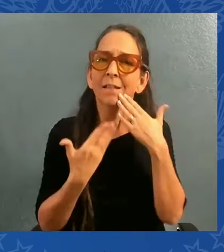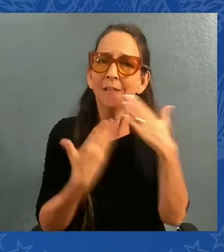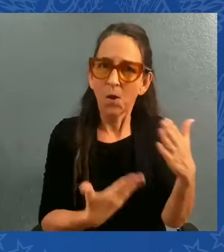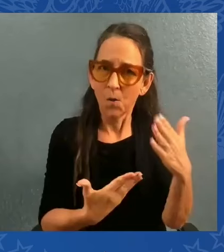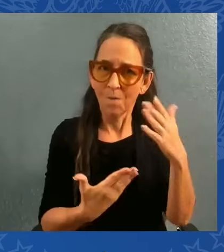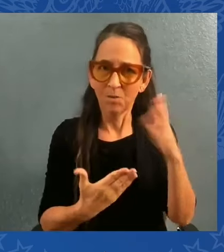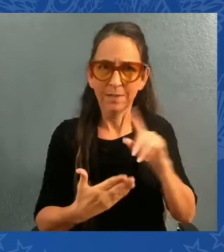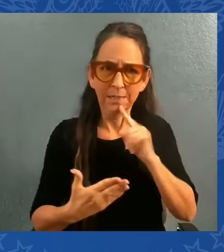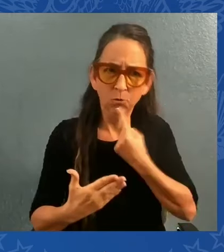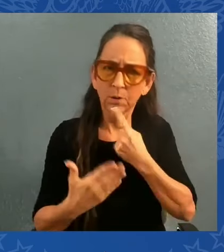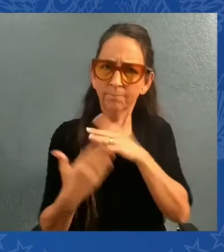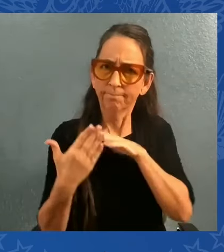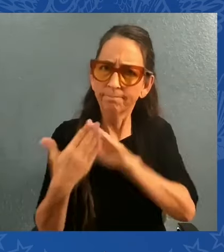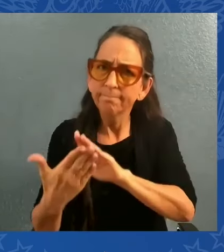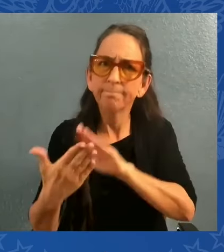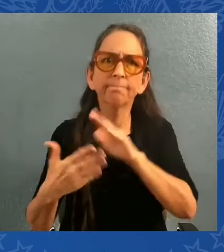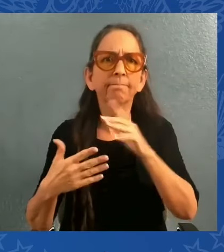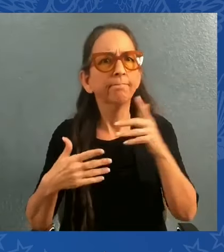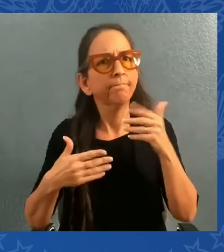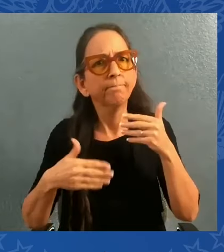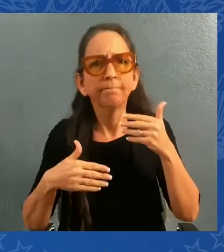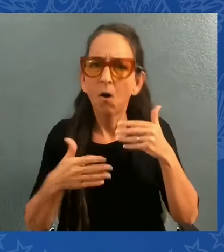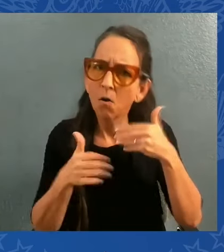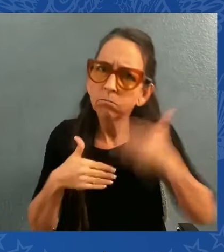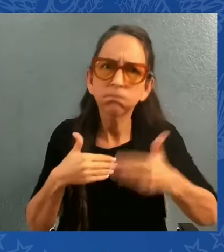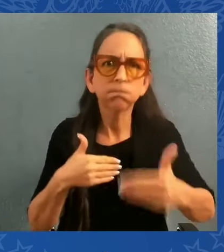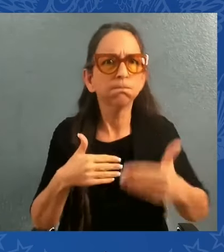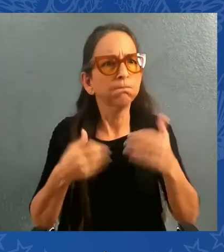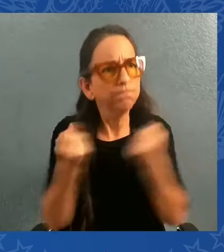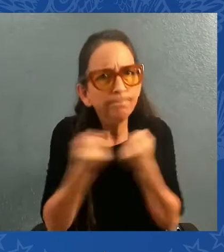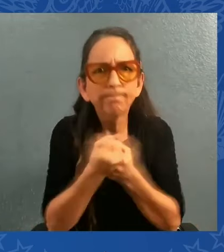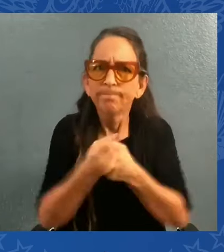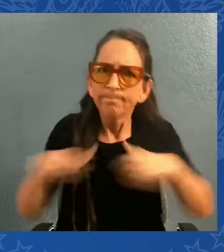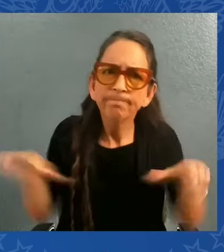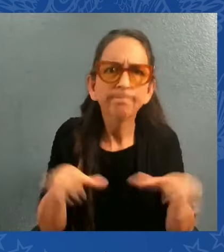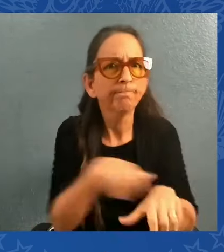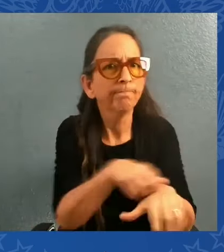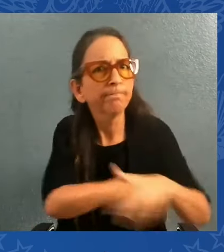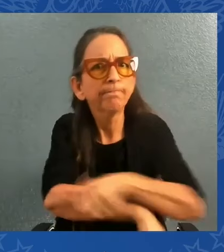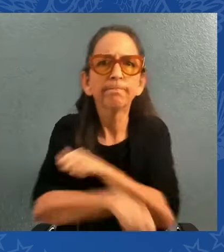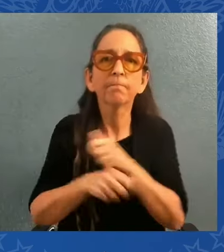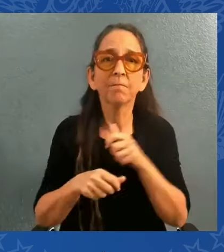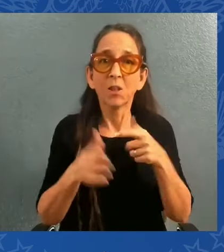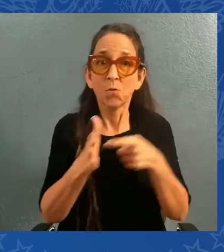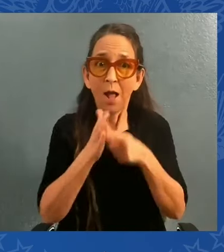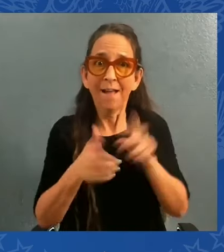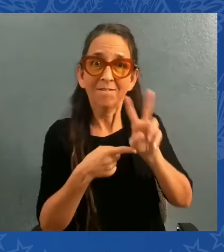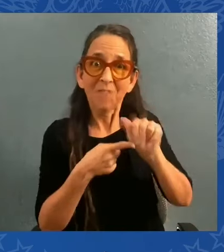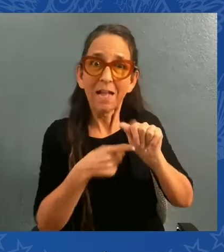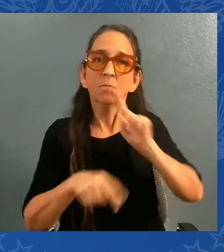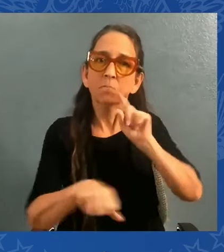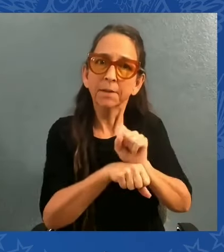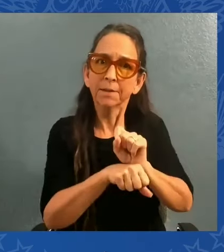personally delivered in unmistakable fashion, demand that VA take care of vets. Thank you